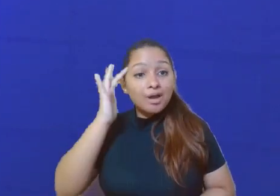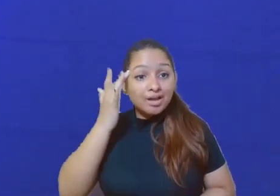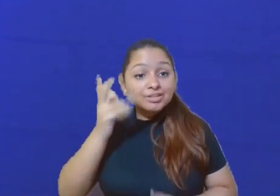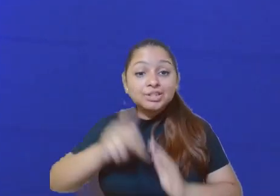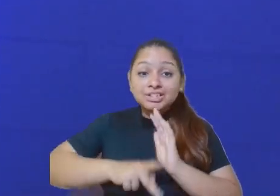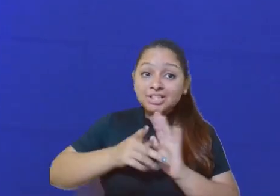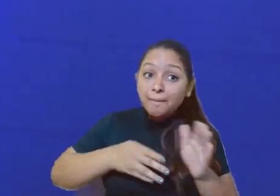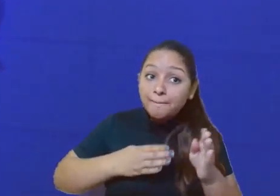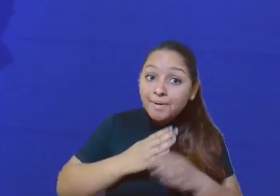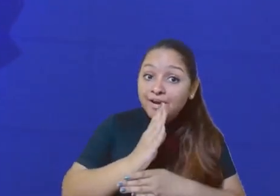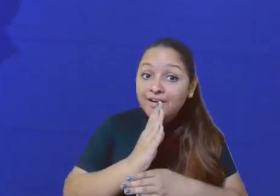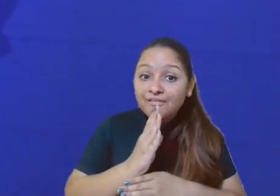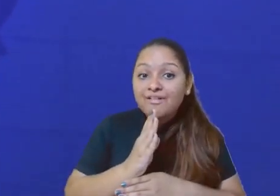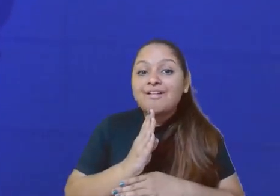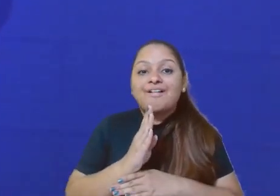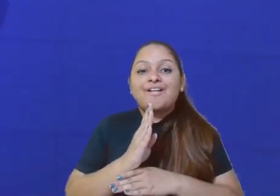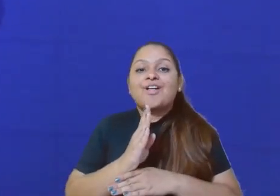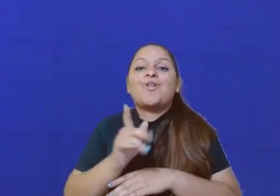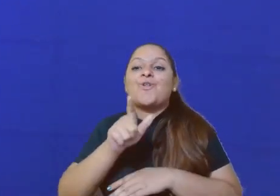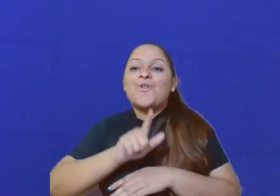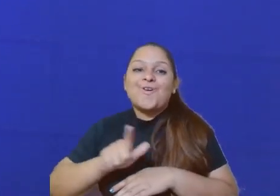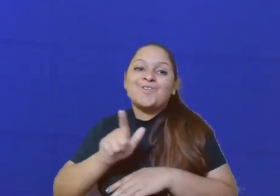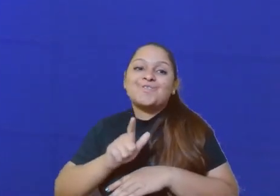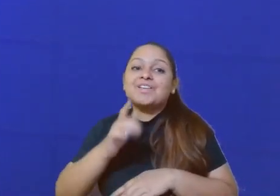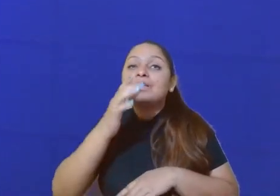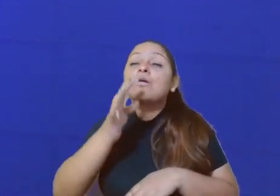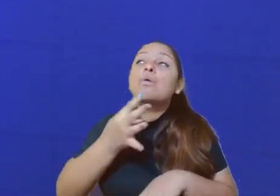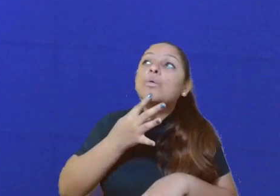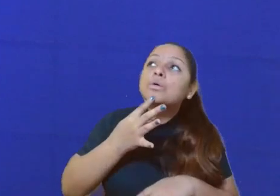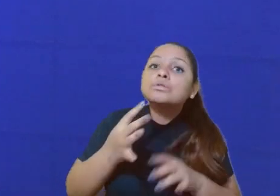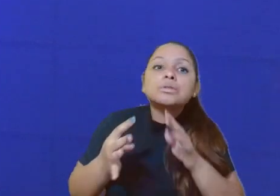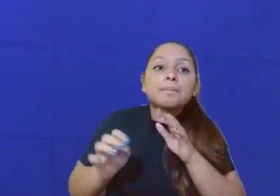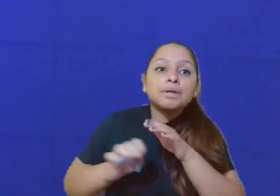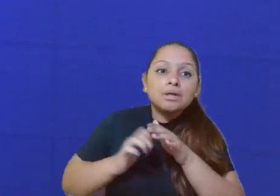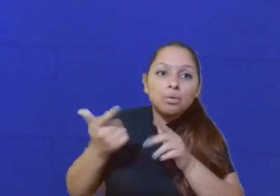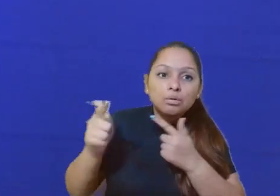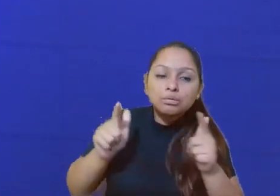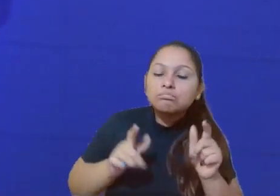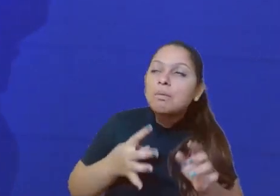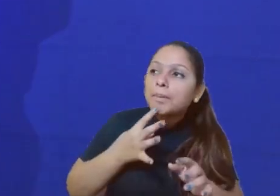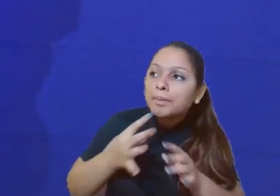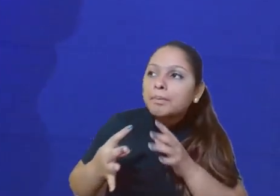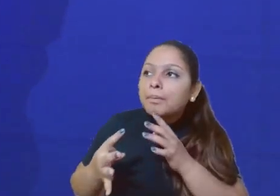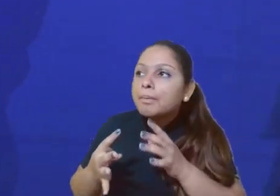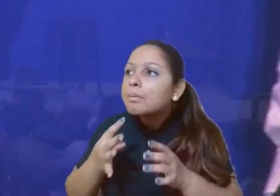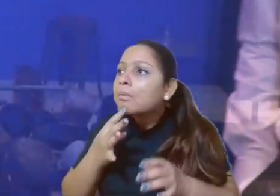and then you're going to have a workflow that comes from the experience of these projects.